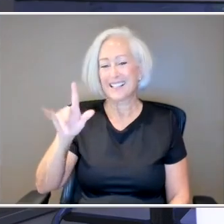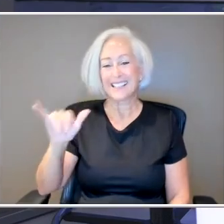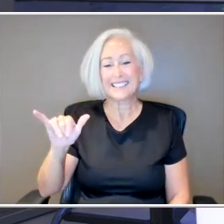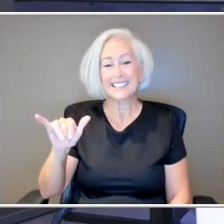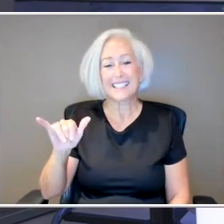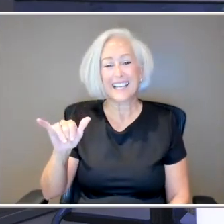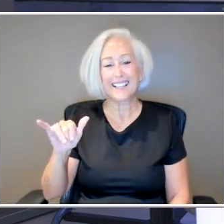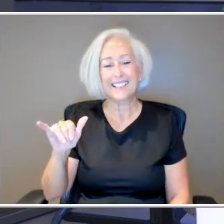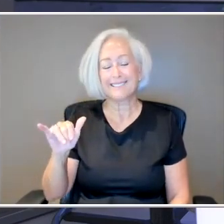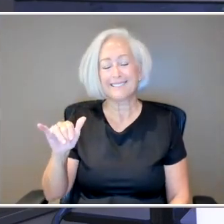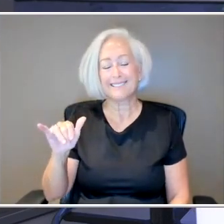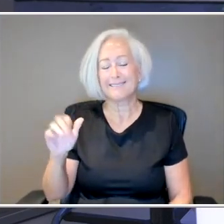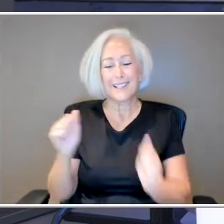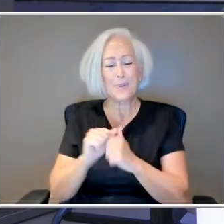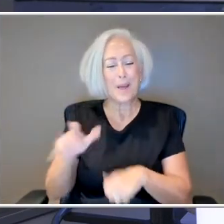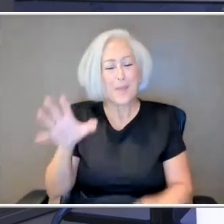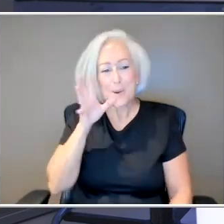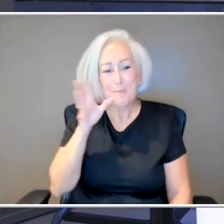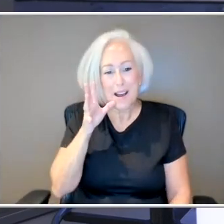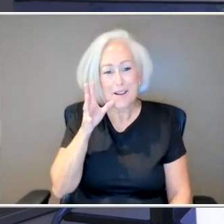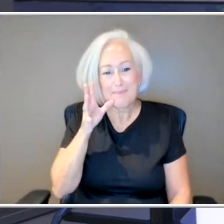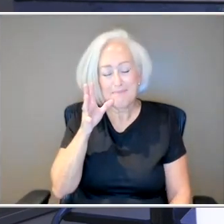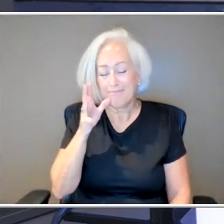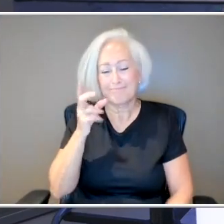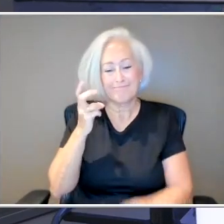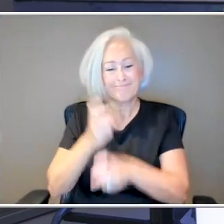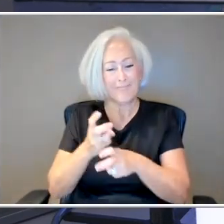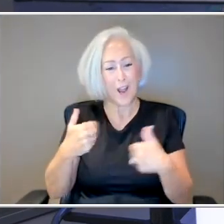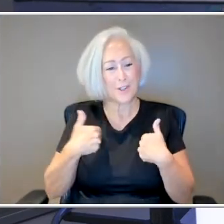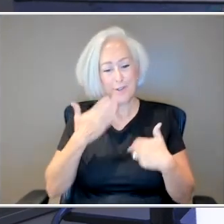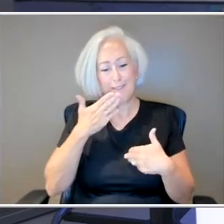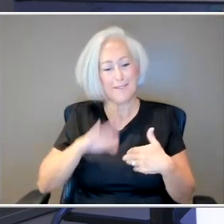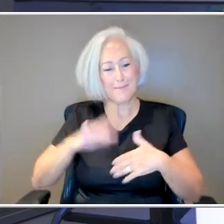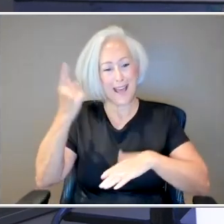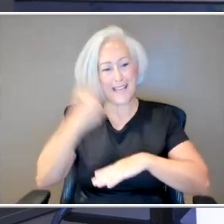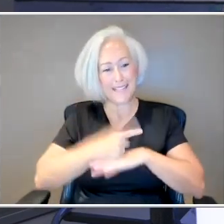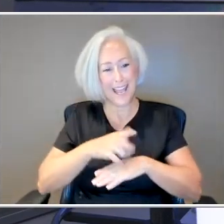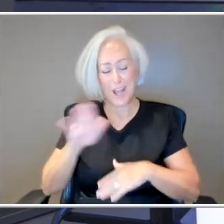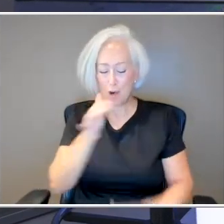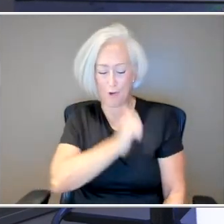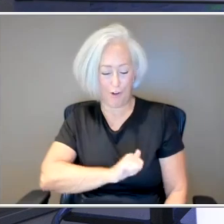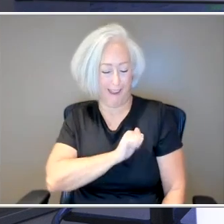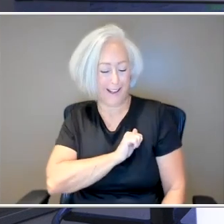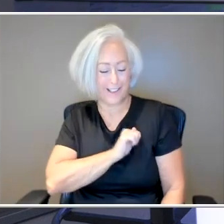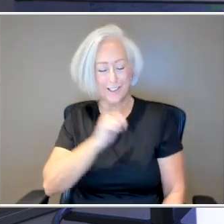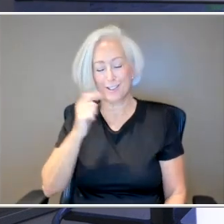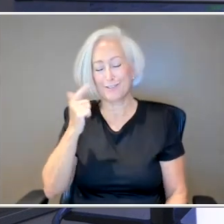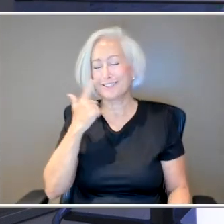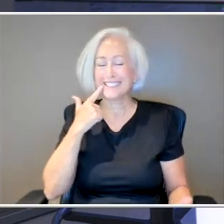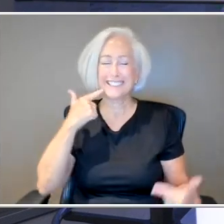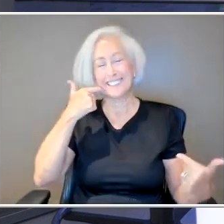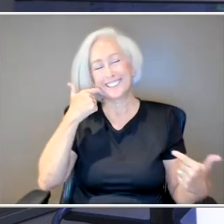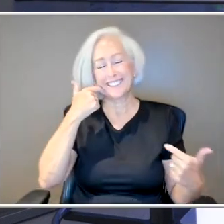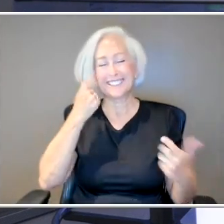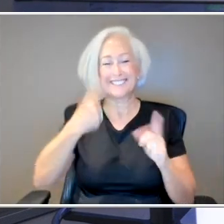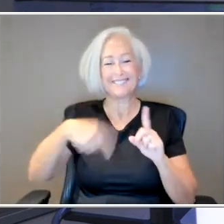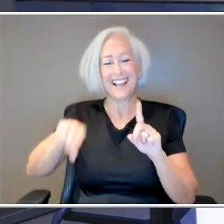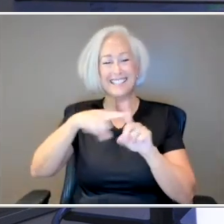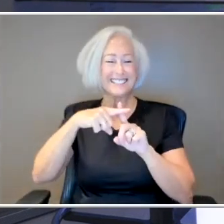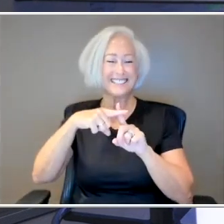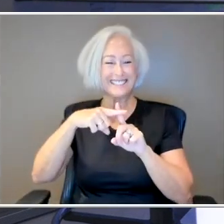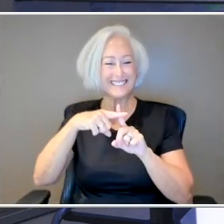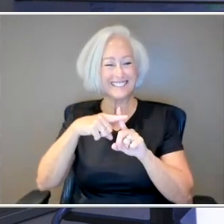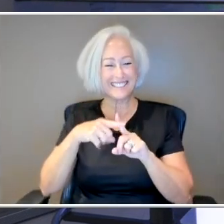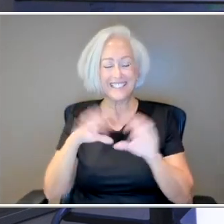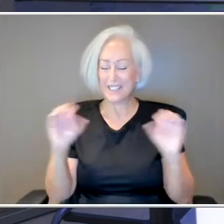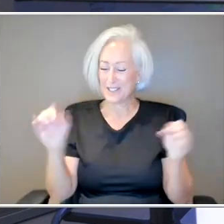It's hard to have a bad day, isn't it? Her attitude is... It really is, yes. You don't have a choice. You got to be happy. No, got to put